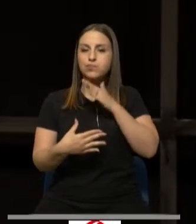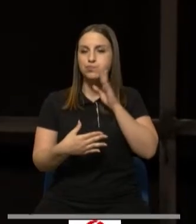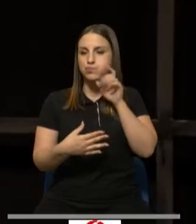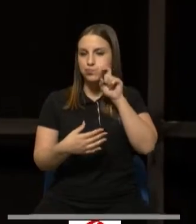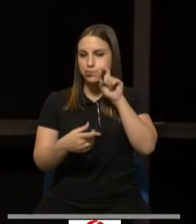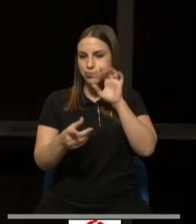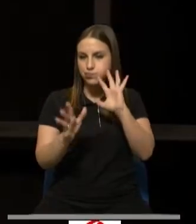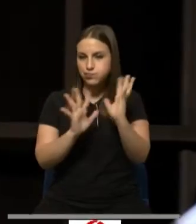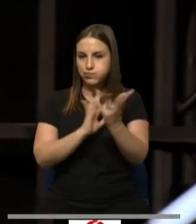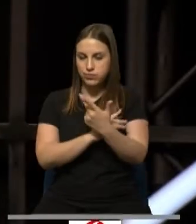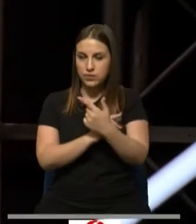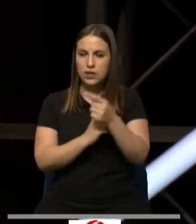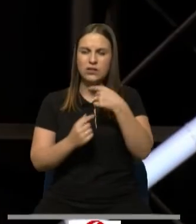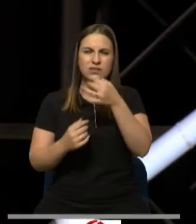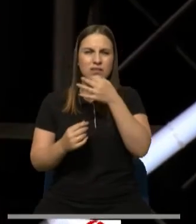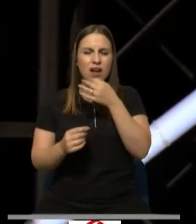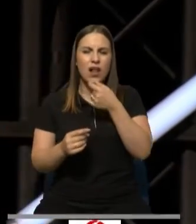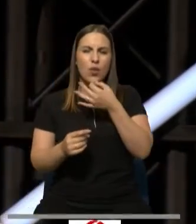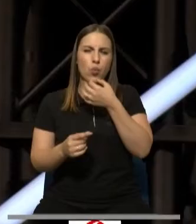The first is